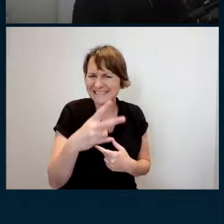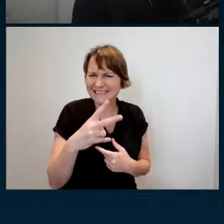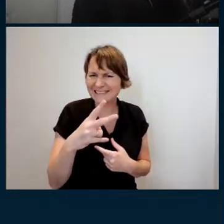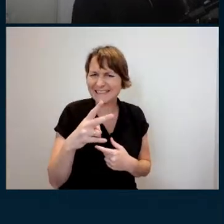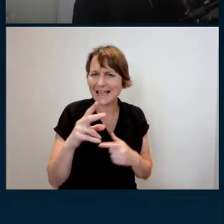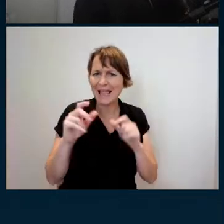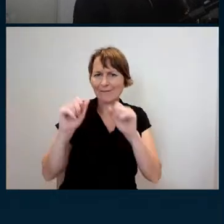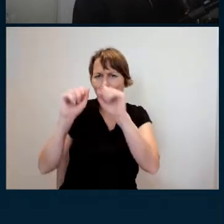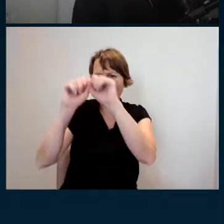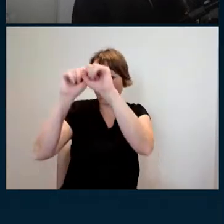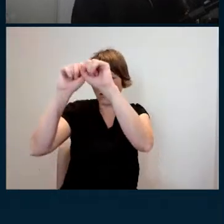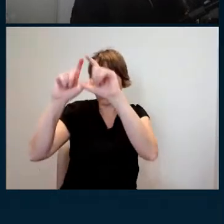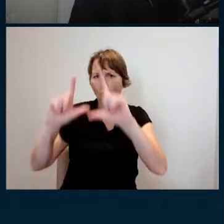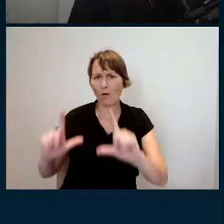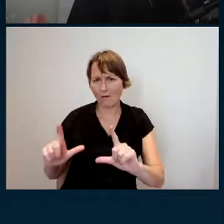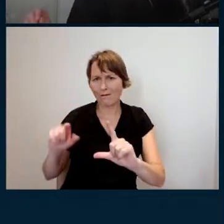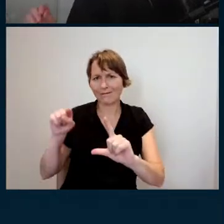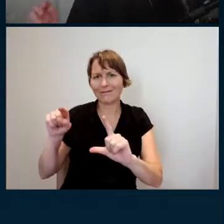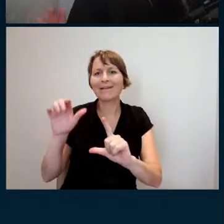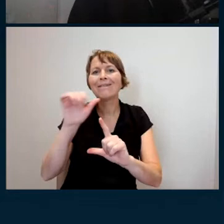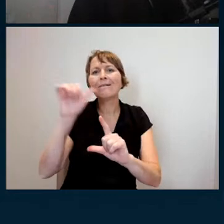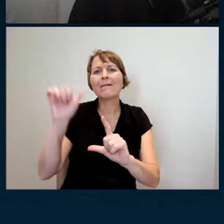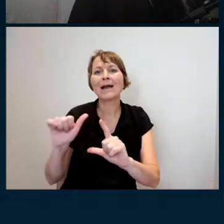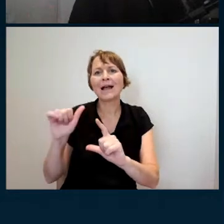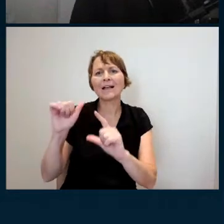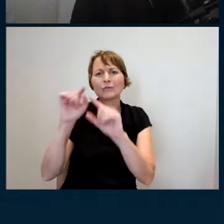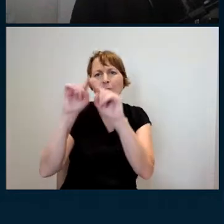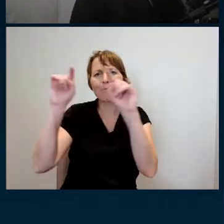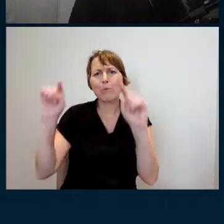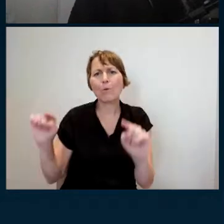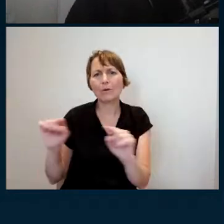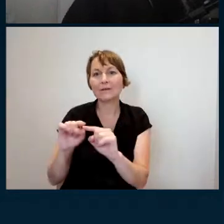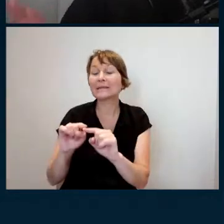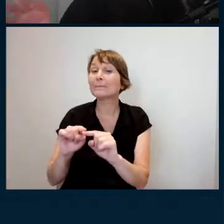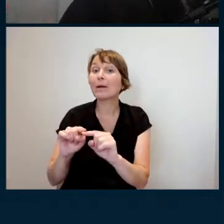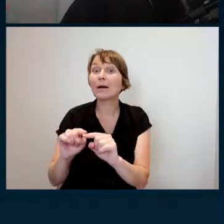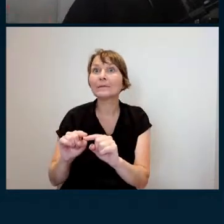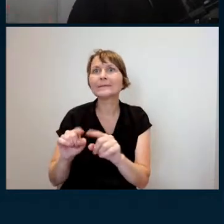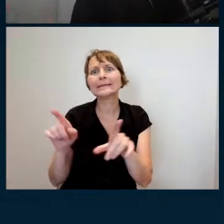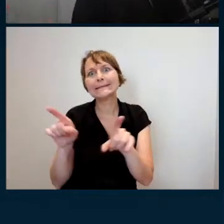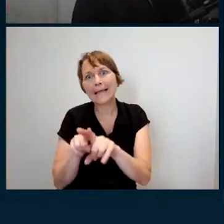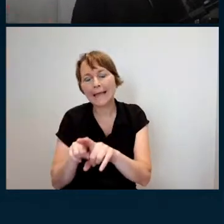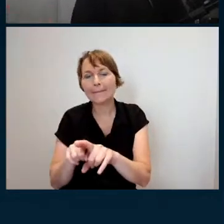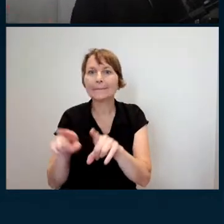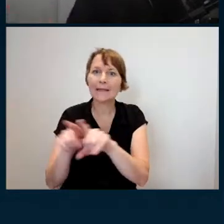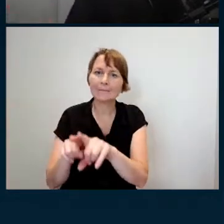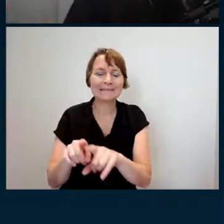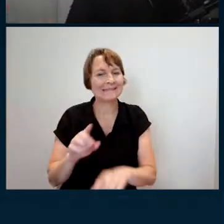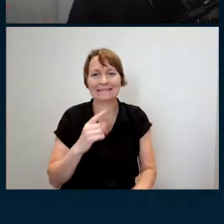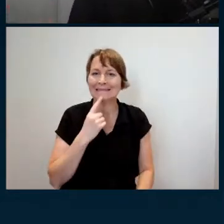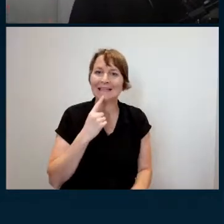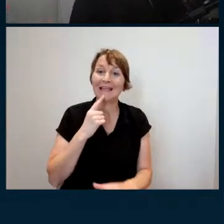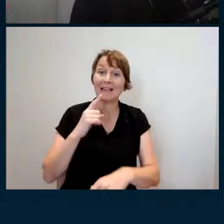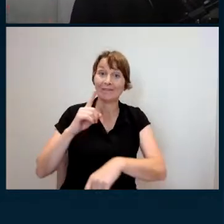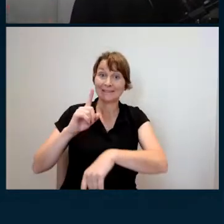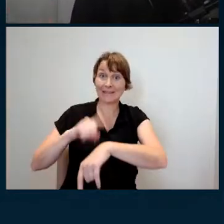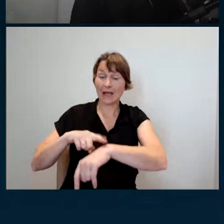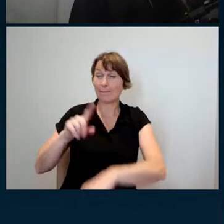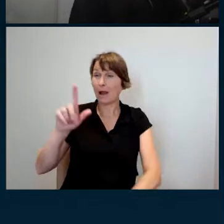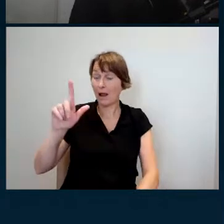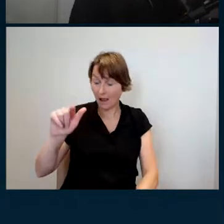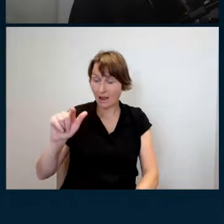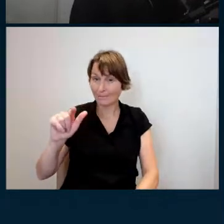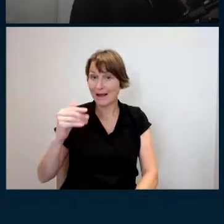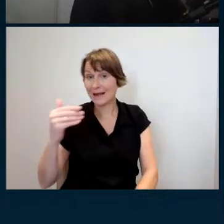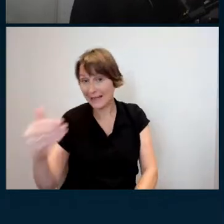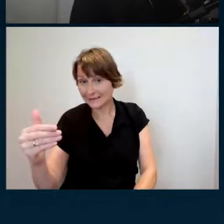not always consistent. If you click a little bit too late or you accidentally click it away, there's a high risk of